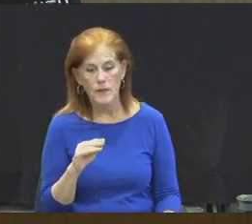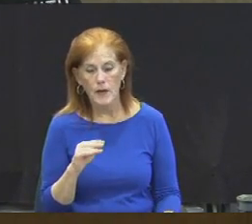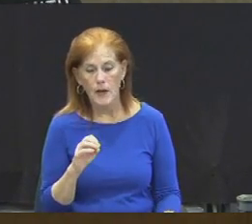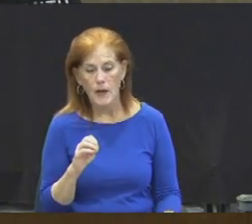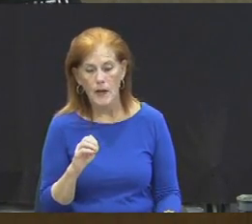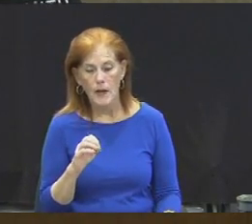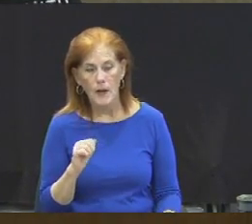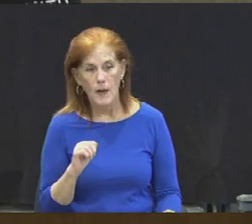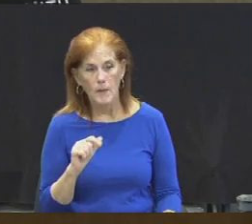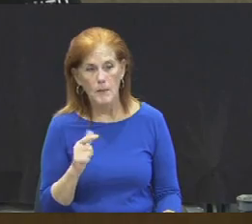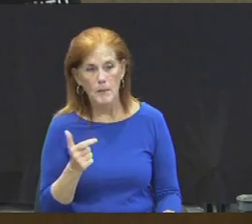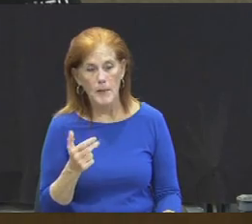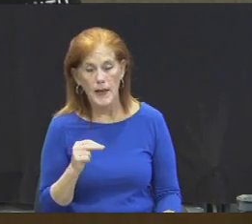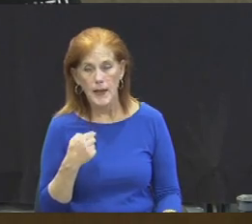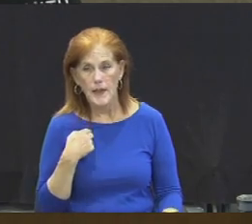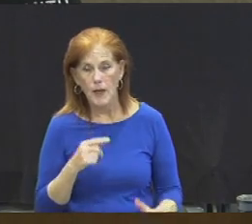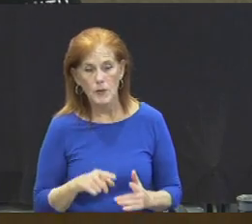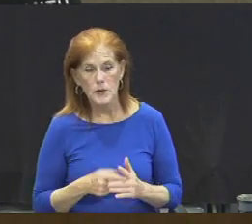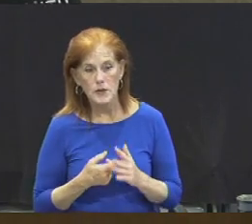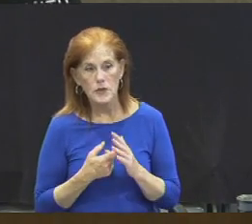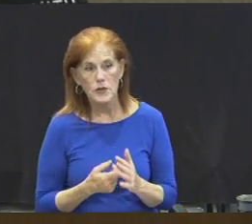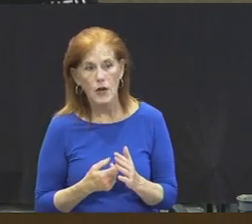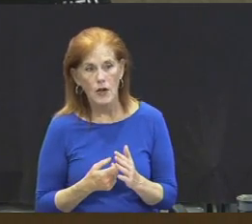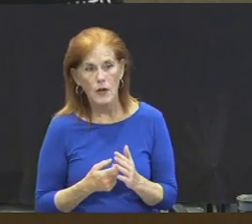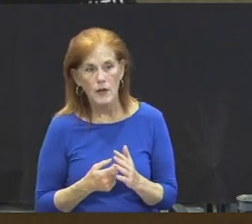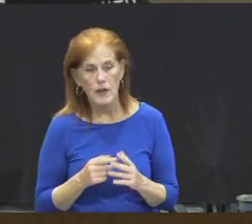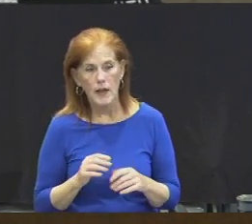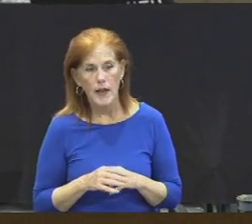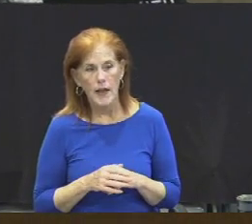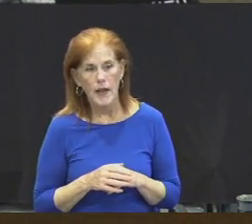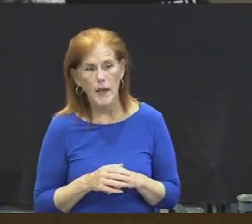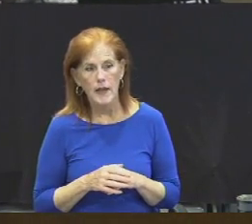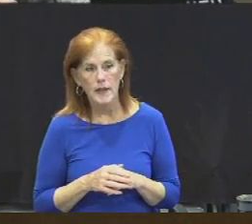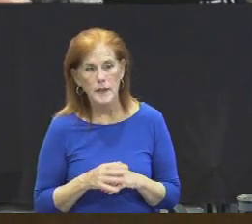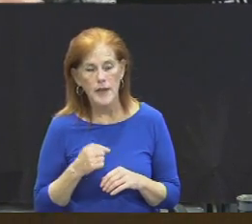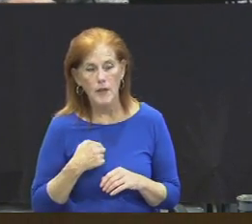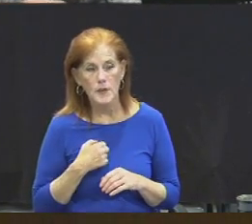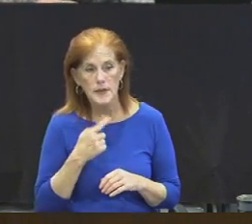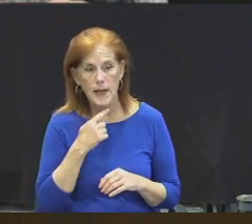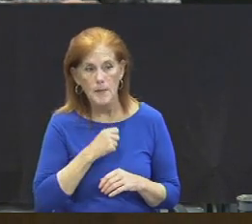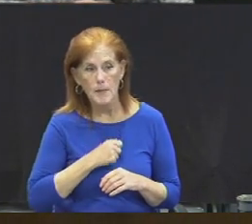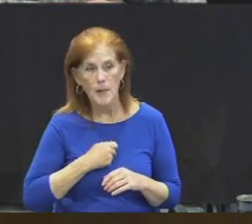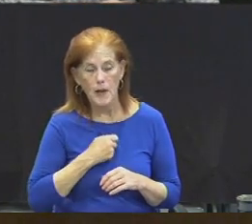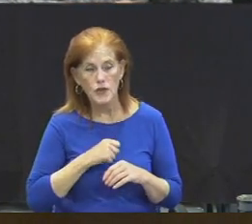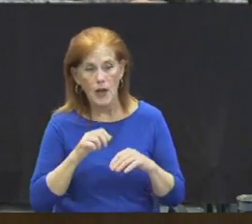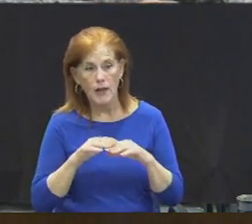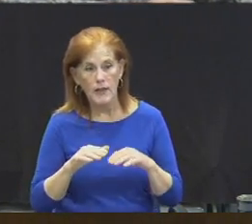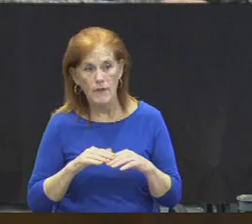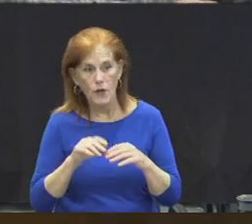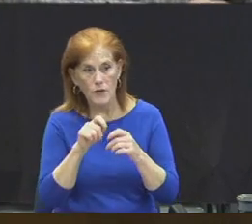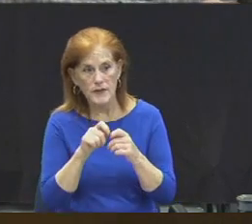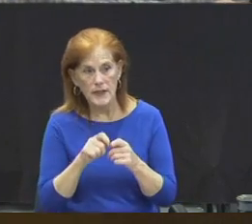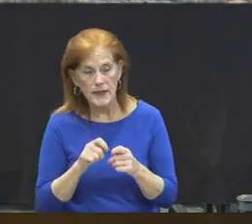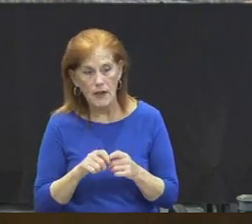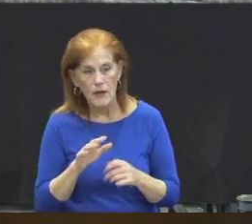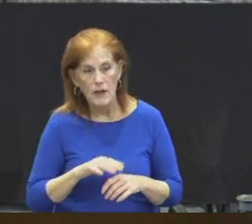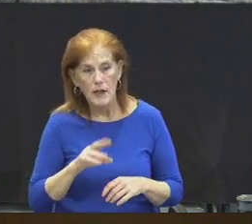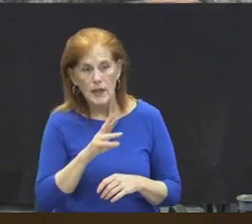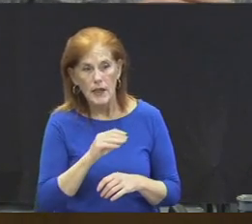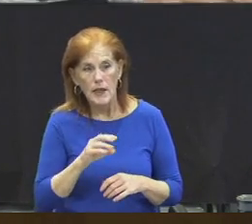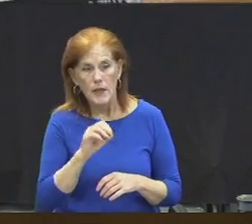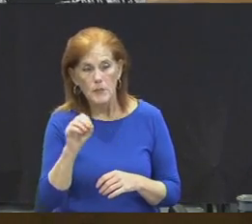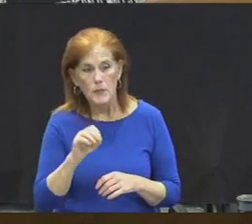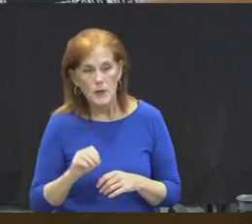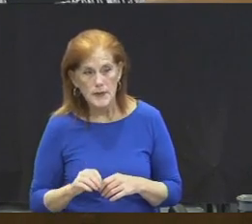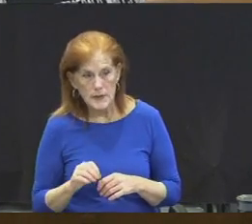Well, I'll take a stab at starting, and I'll just give a little kind of like disclaimer, apology for level of detail. About 60% of my